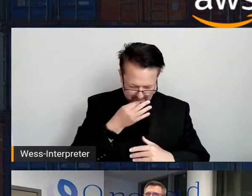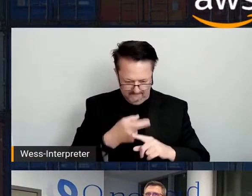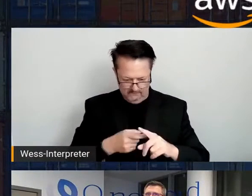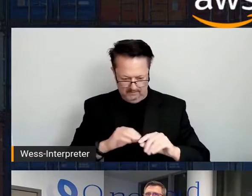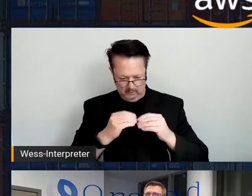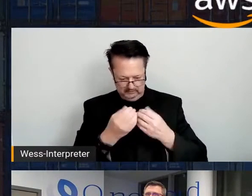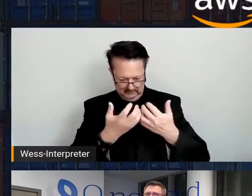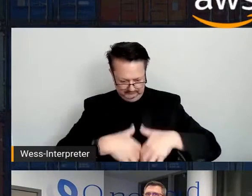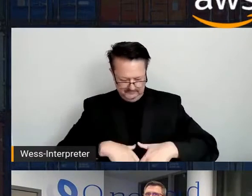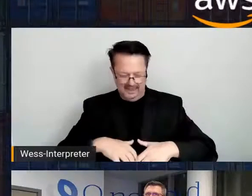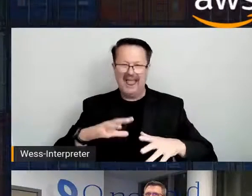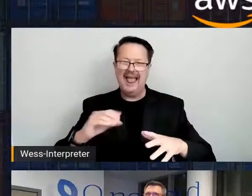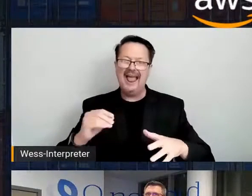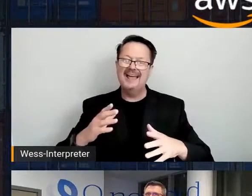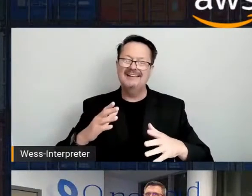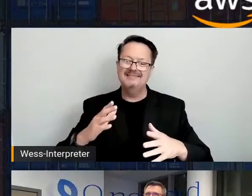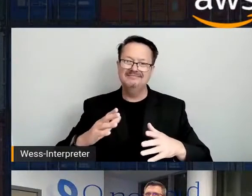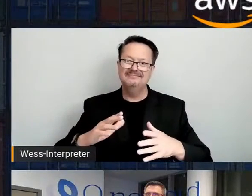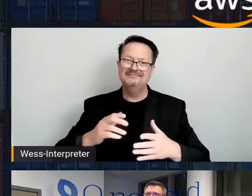of those, I wouldn't call them,